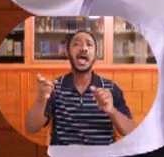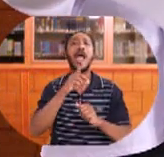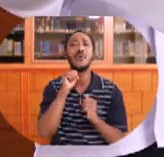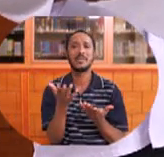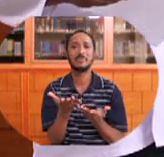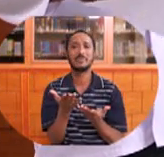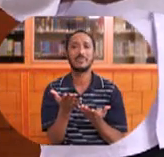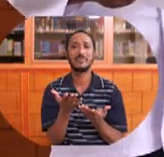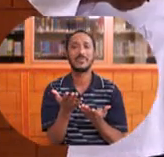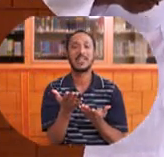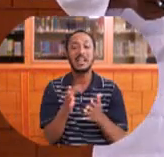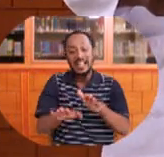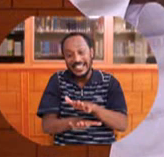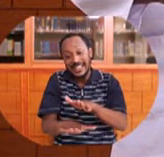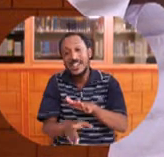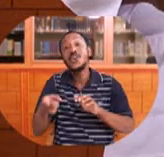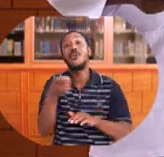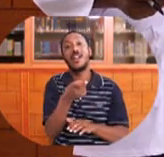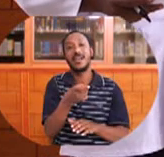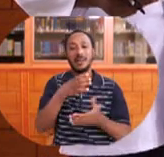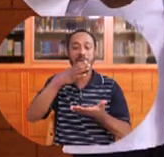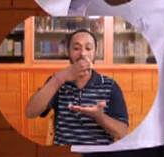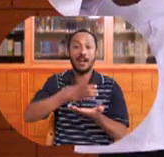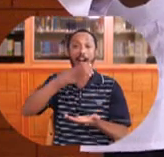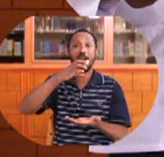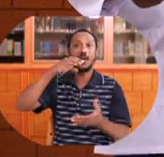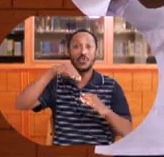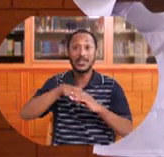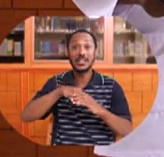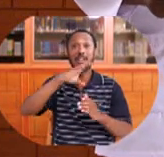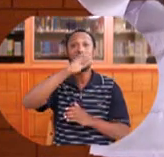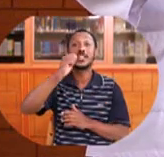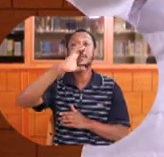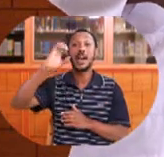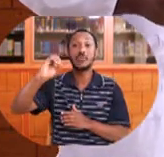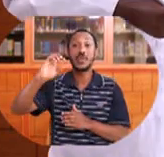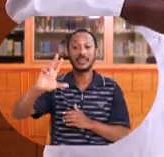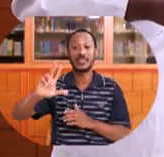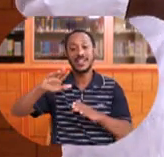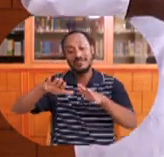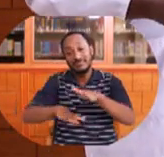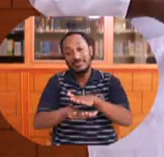it precipitates in the container so that it can be easily removed.